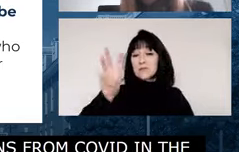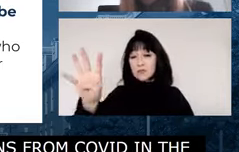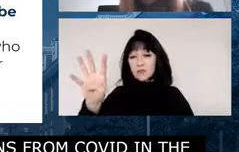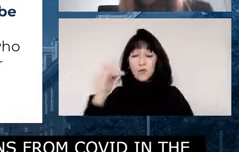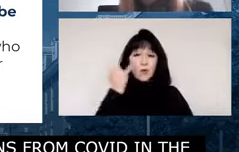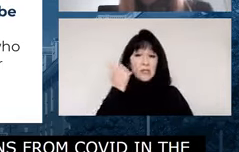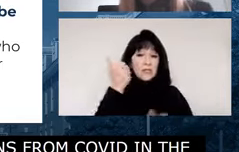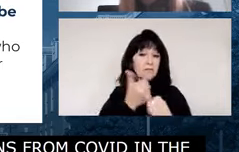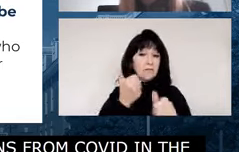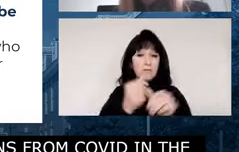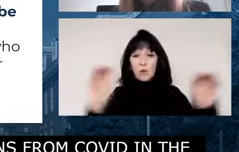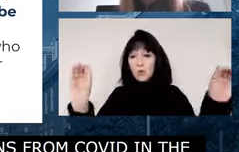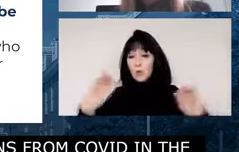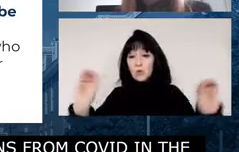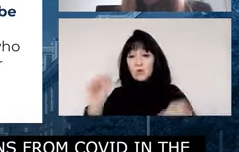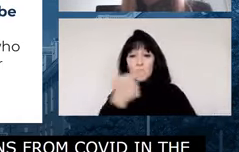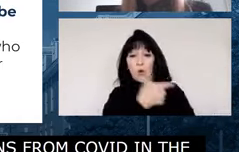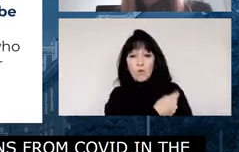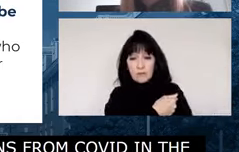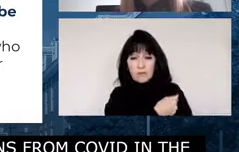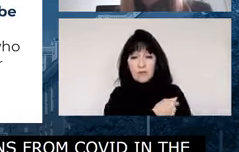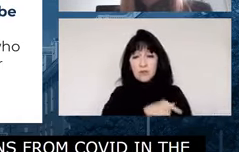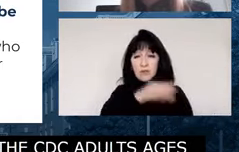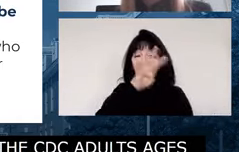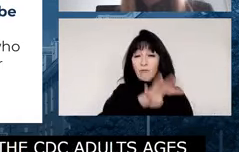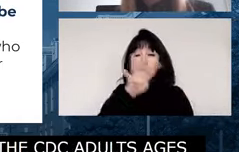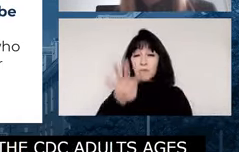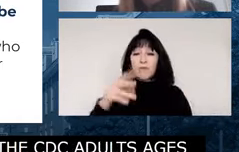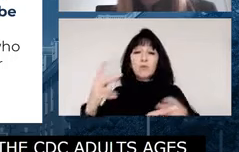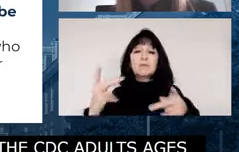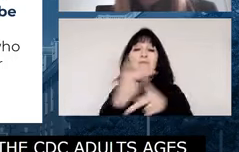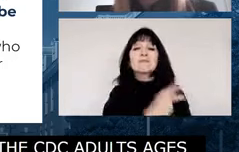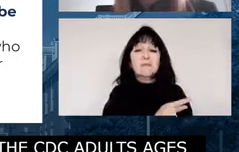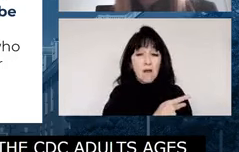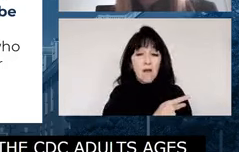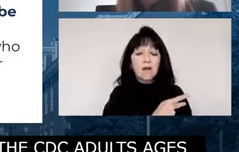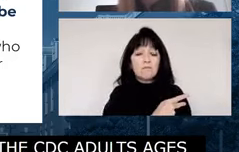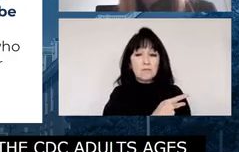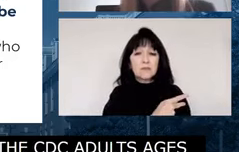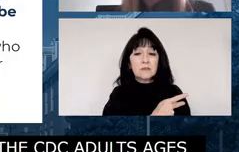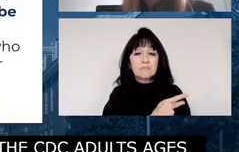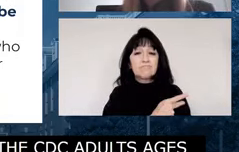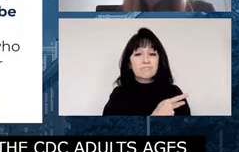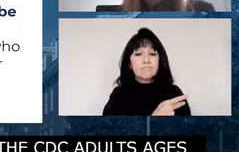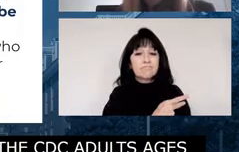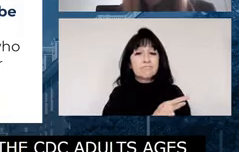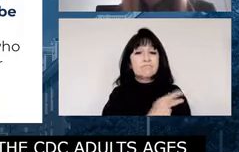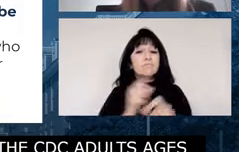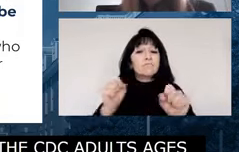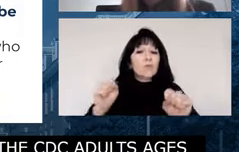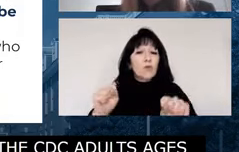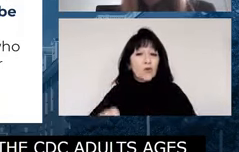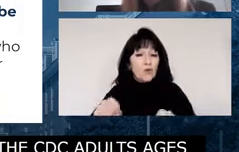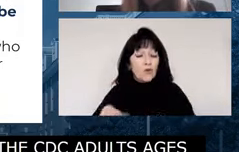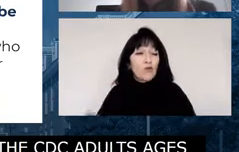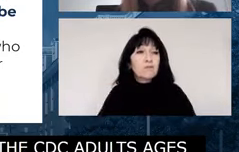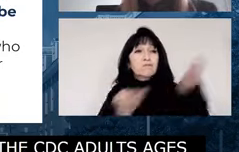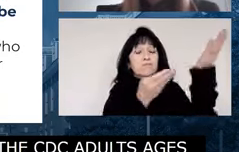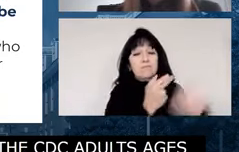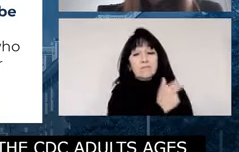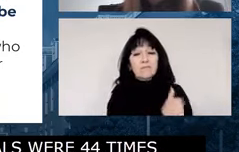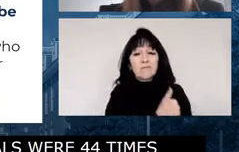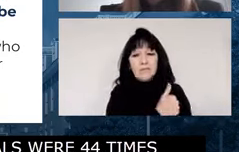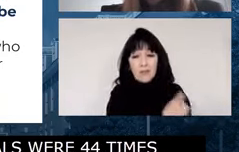unvaccinated individuals were 44 times more likely to be hospitalized than their